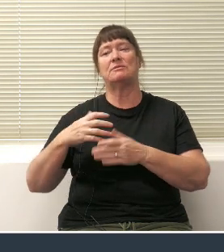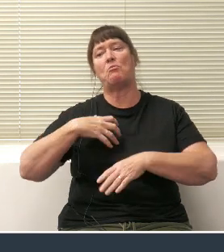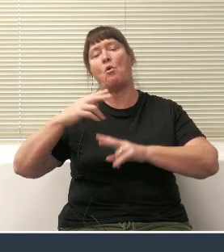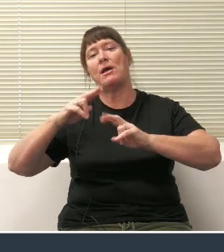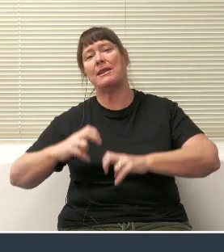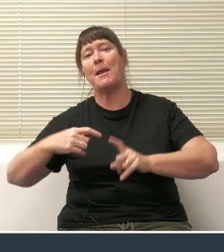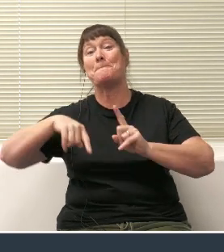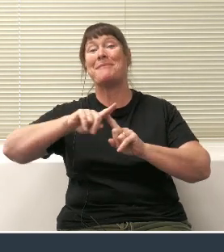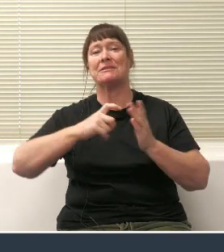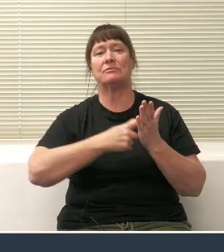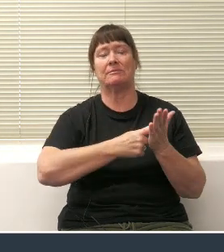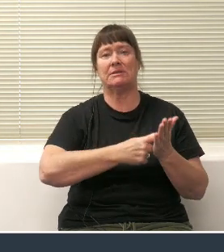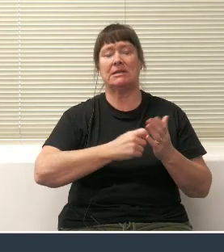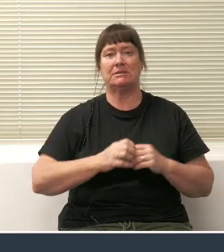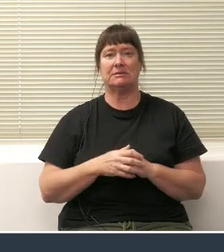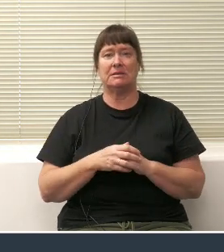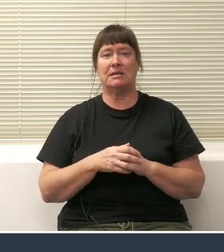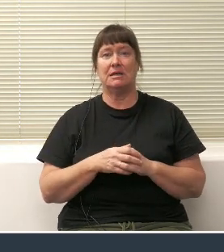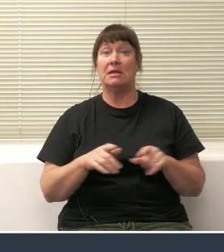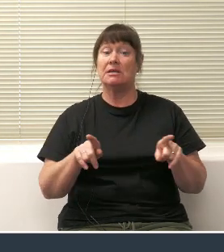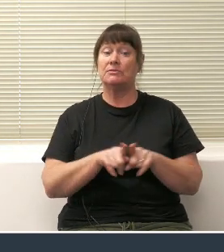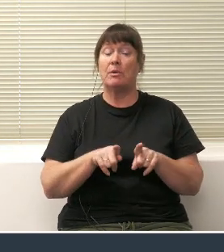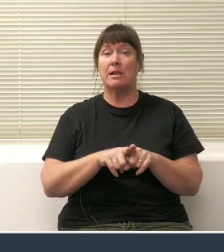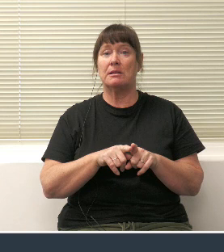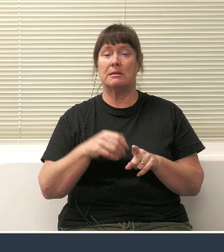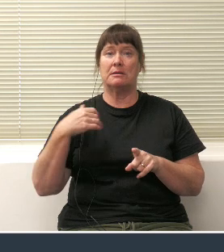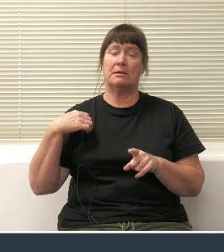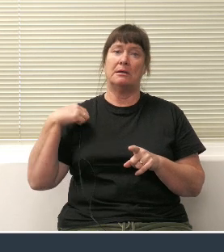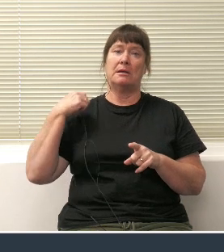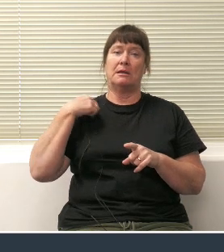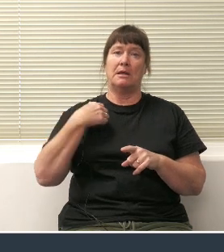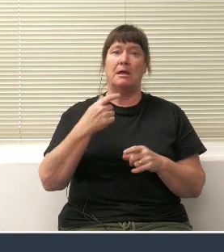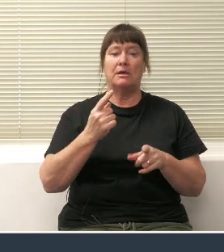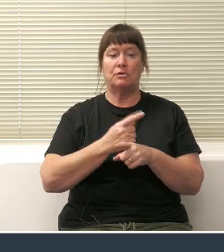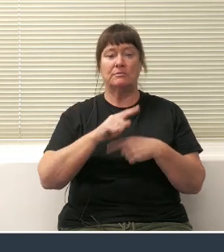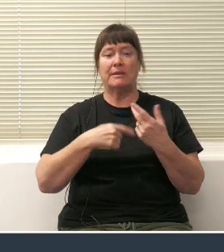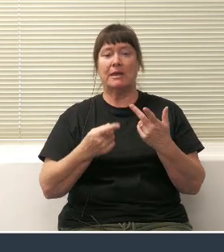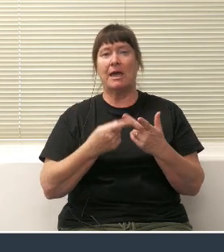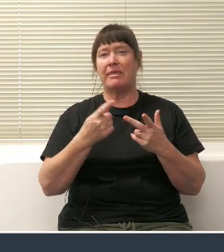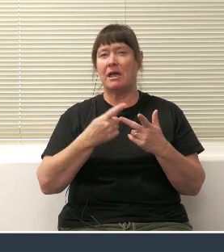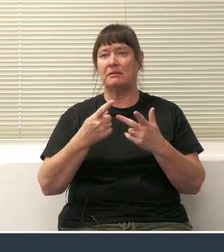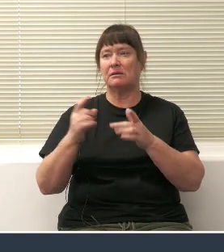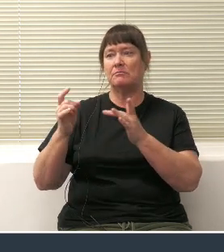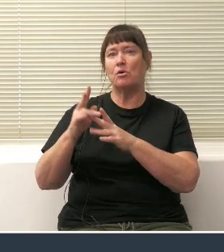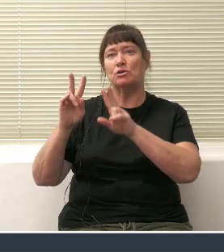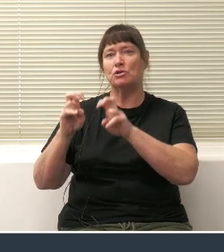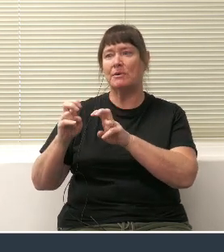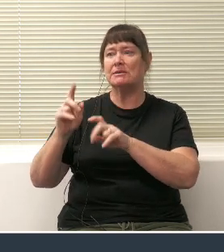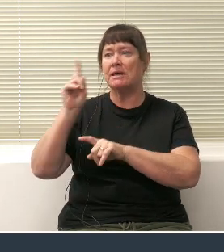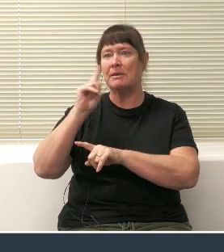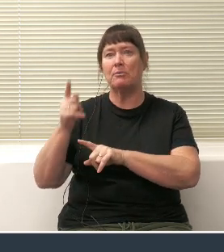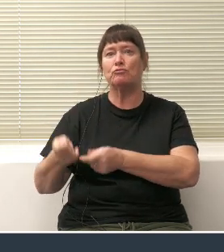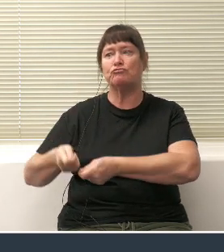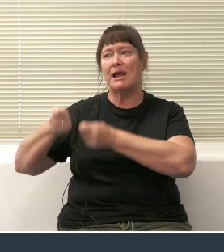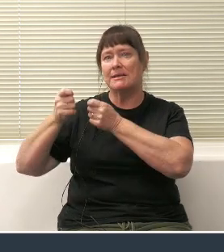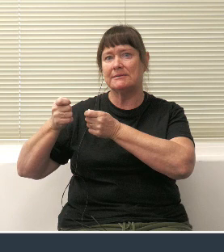with recommendations. It also addresses some of the other key topics that were brought up by submitters that were in addition to